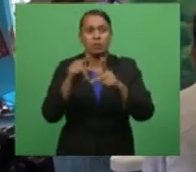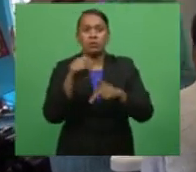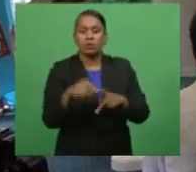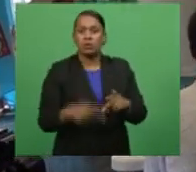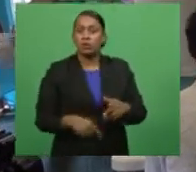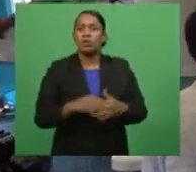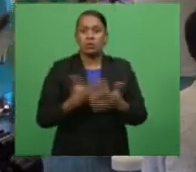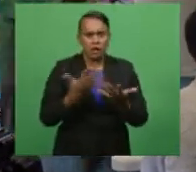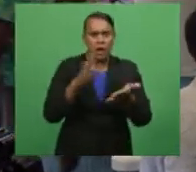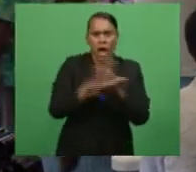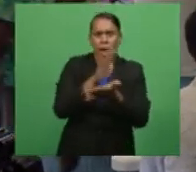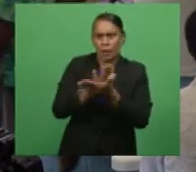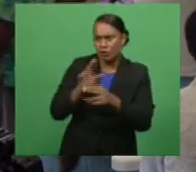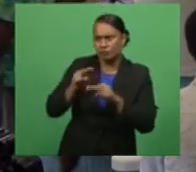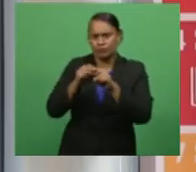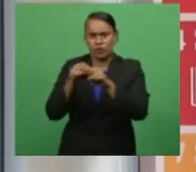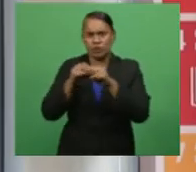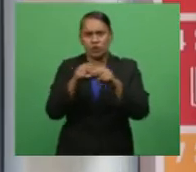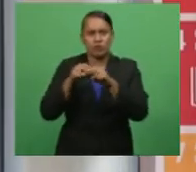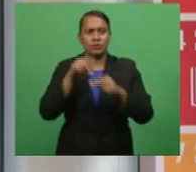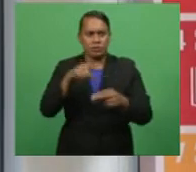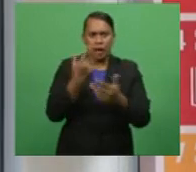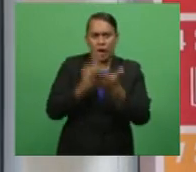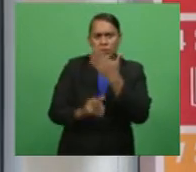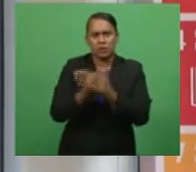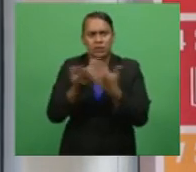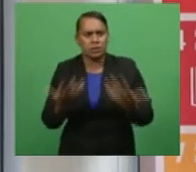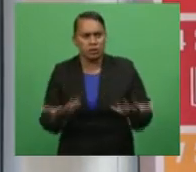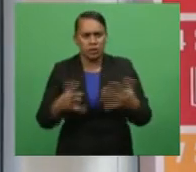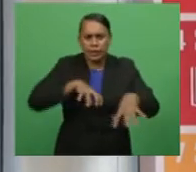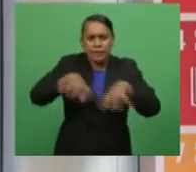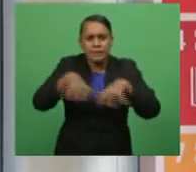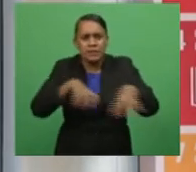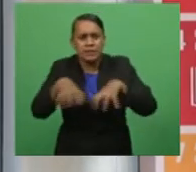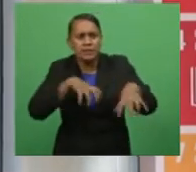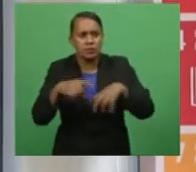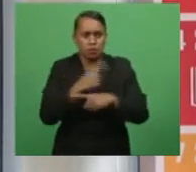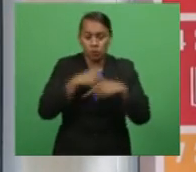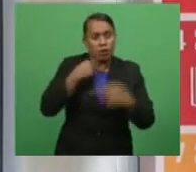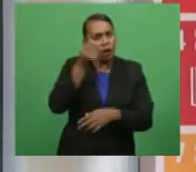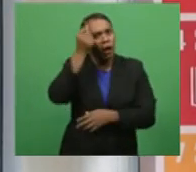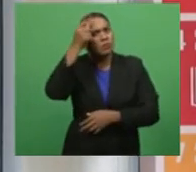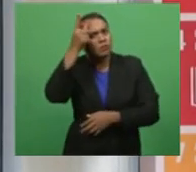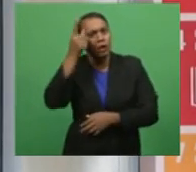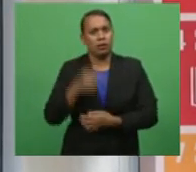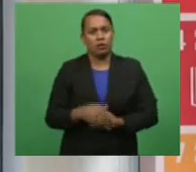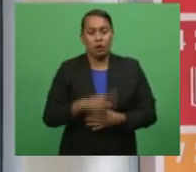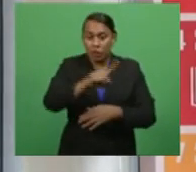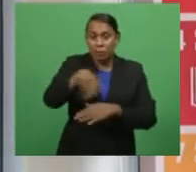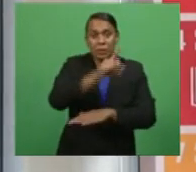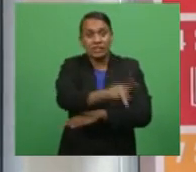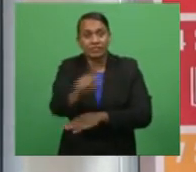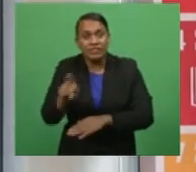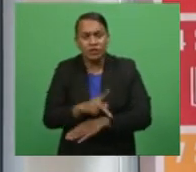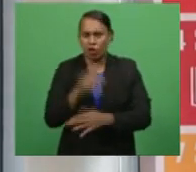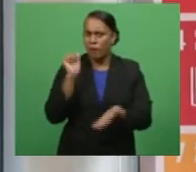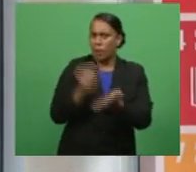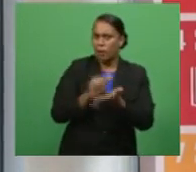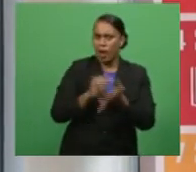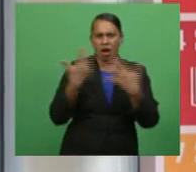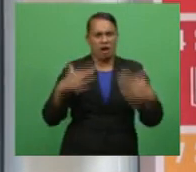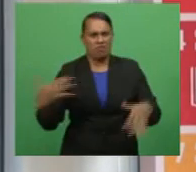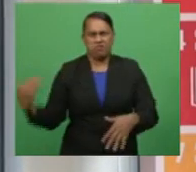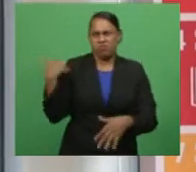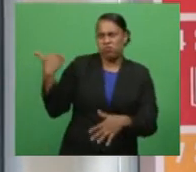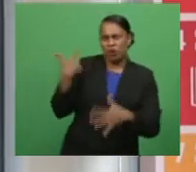conducting this exercise. We do understand the Pacific is among the hardest situations economically by the